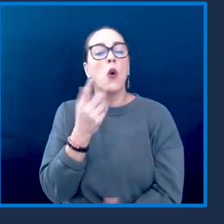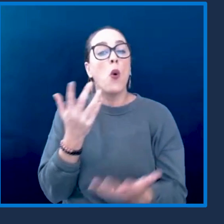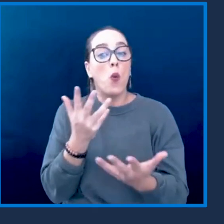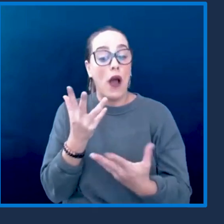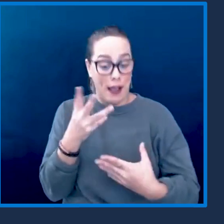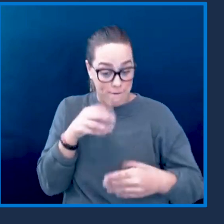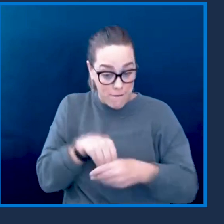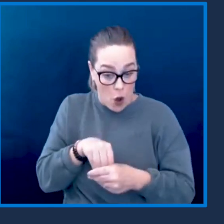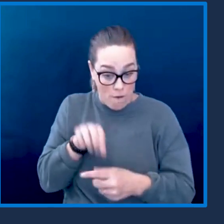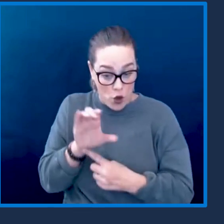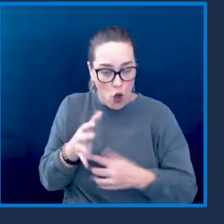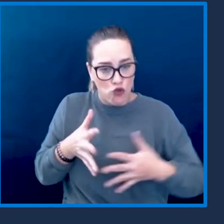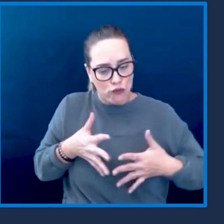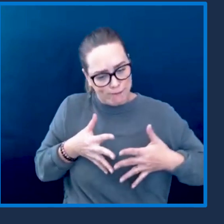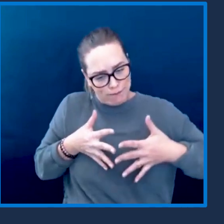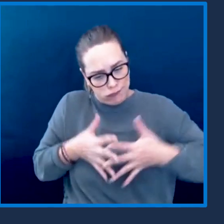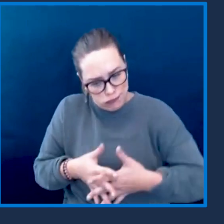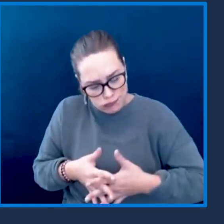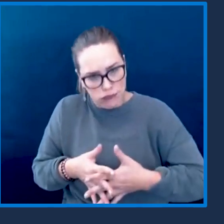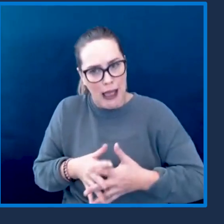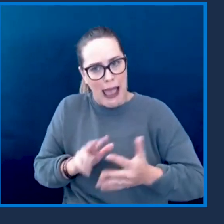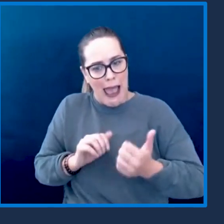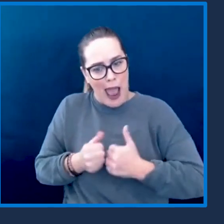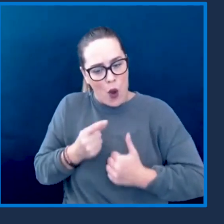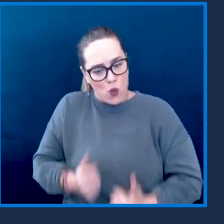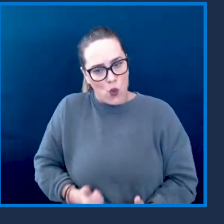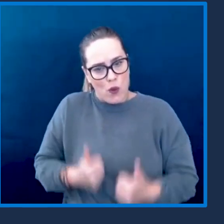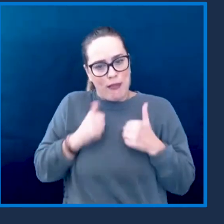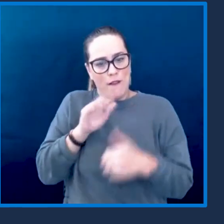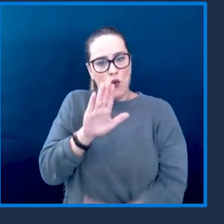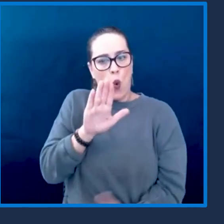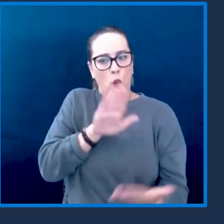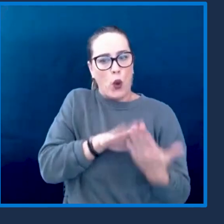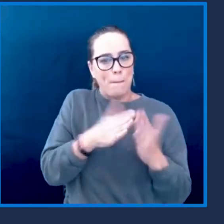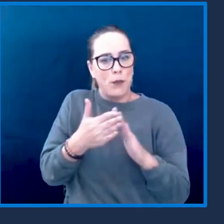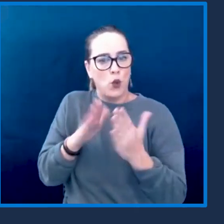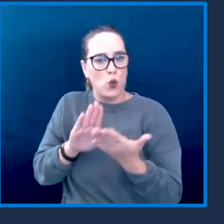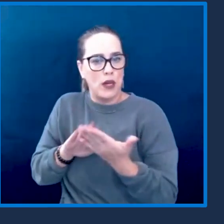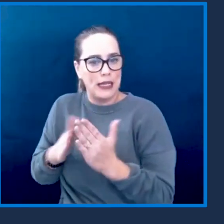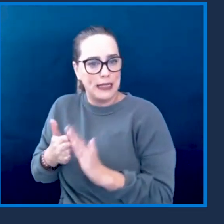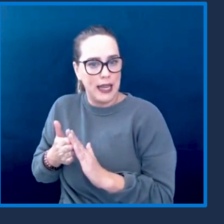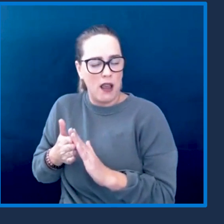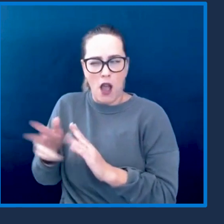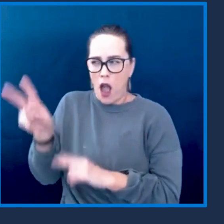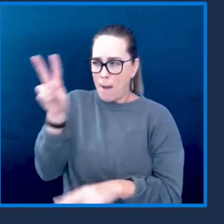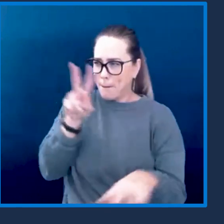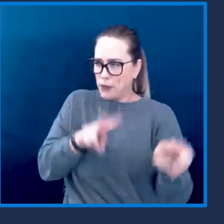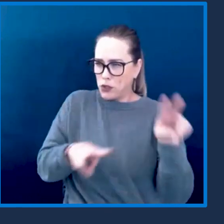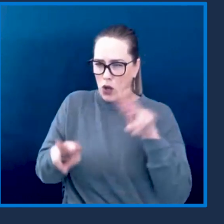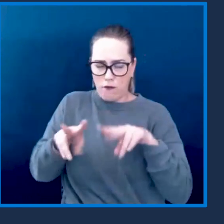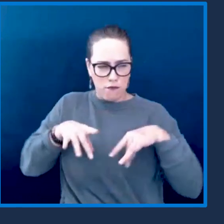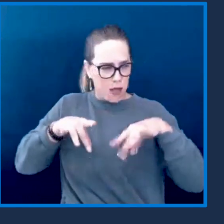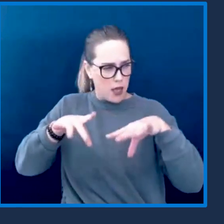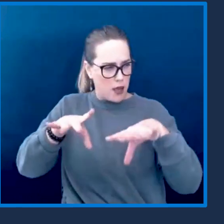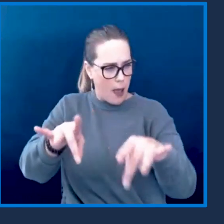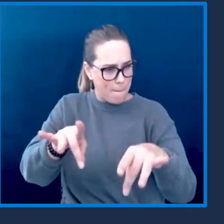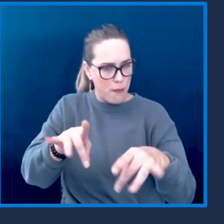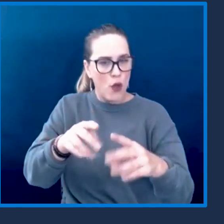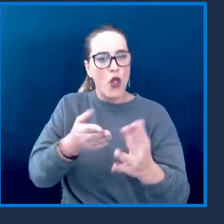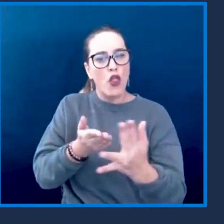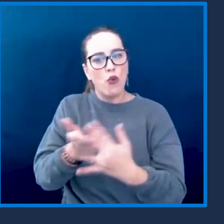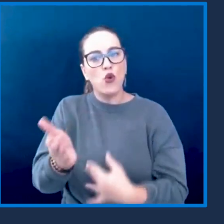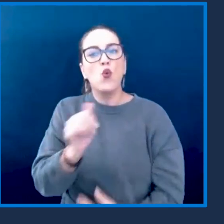culture areas that one must live in a community and observe through, learn through